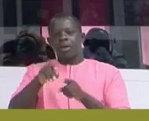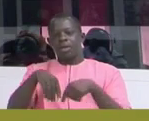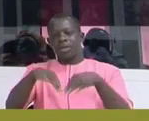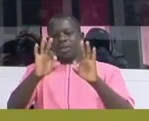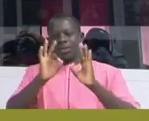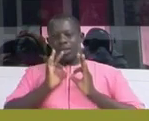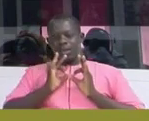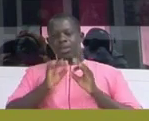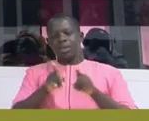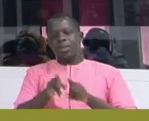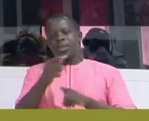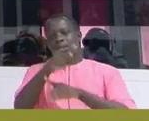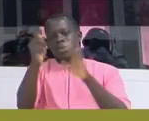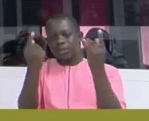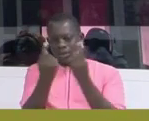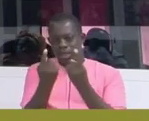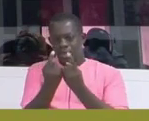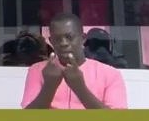machine